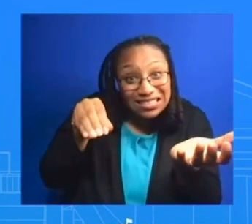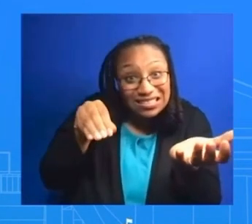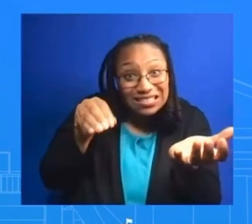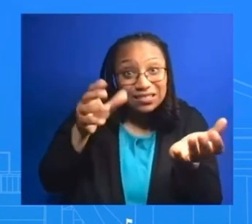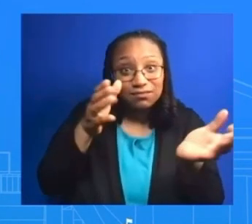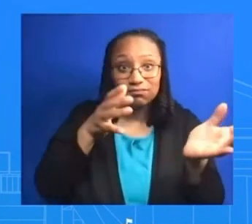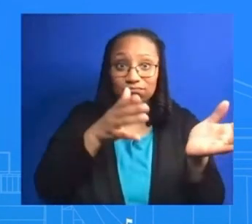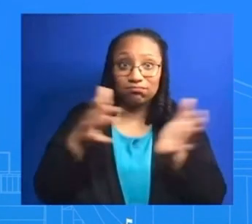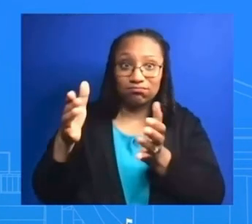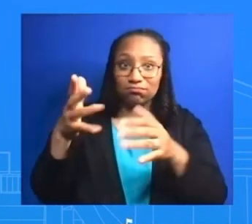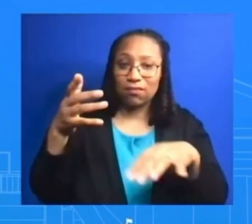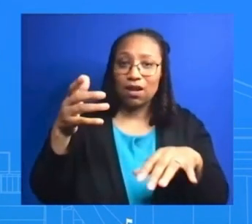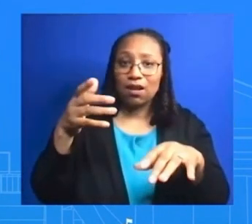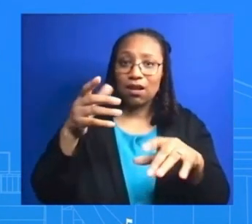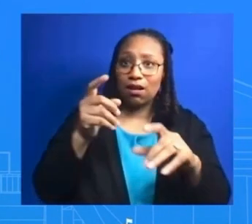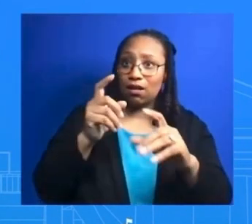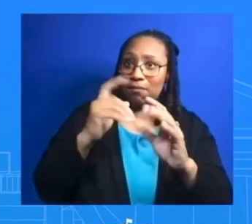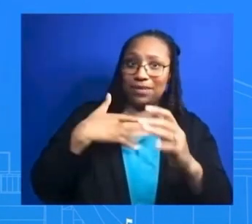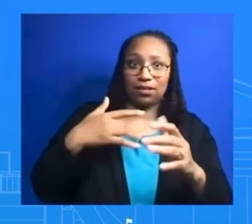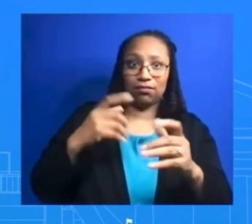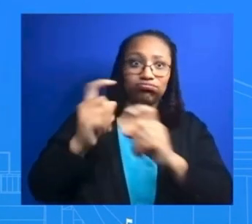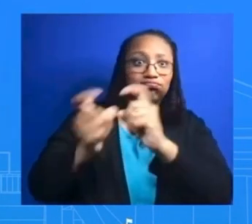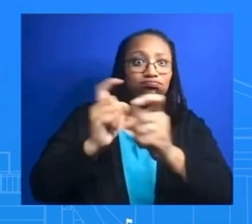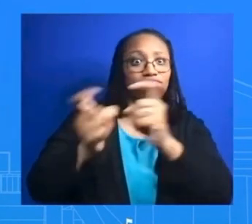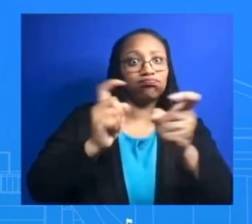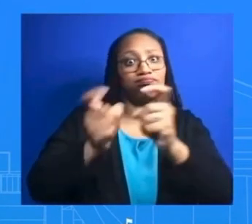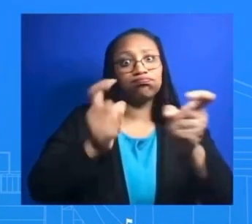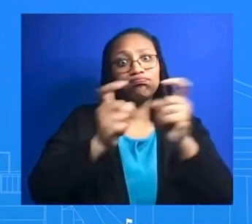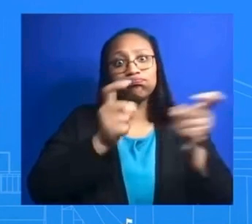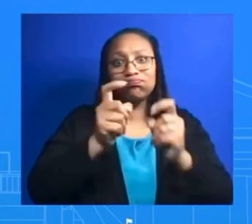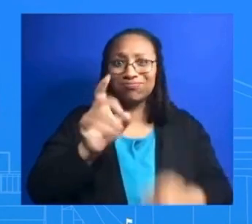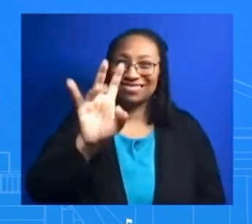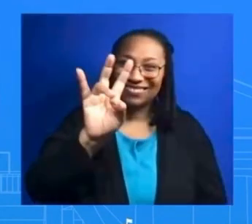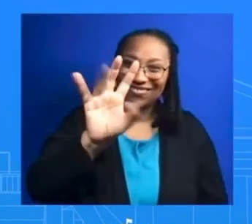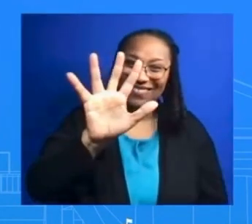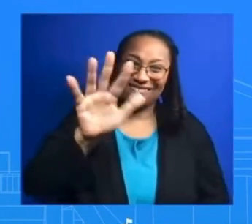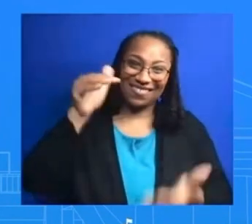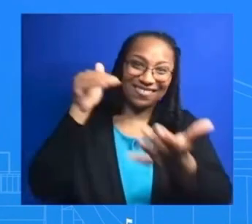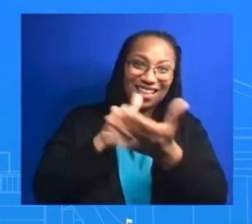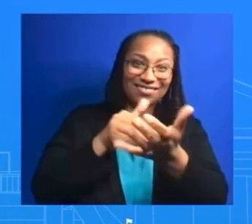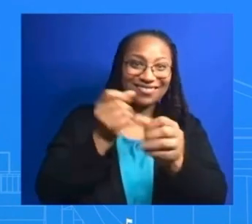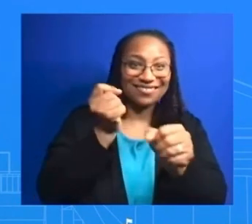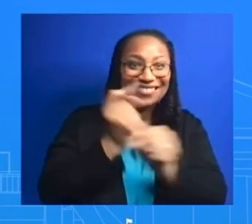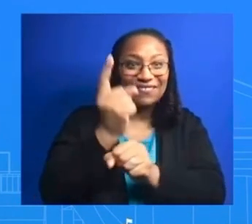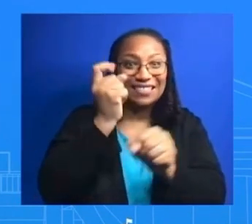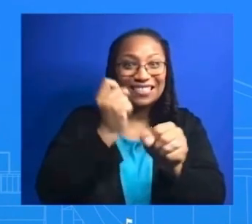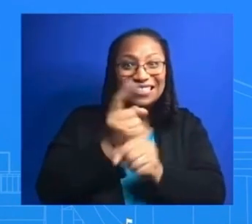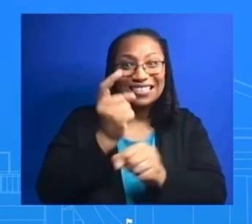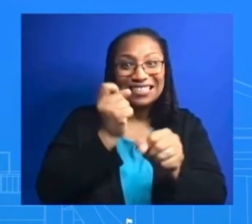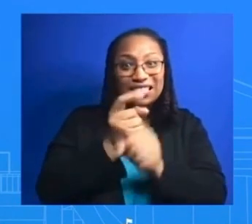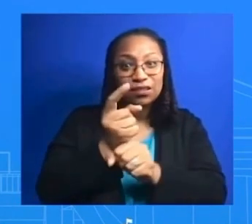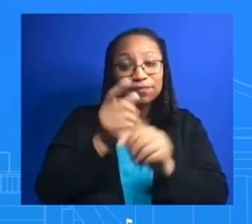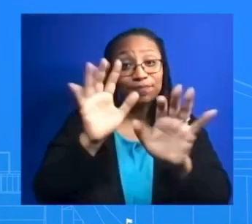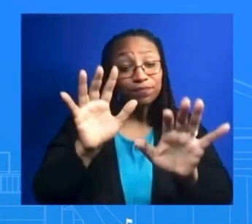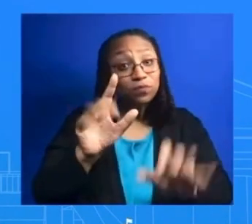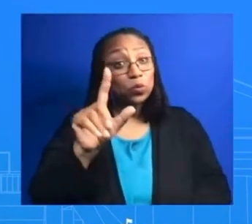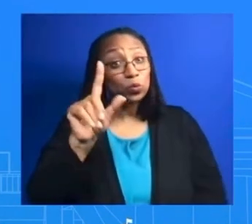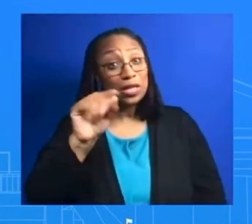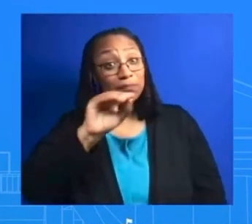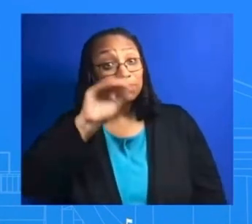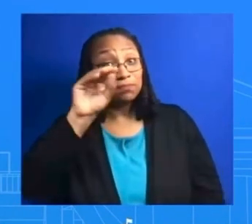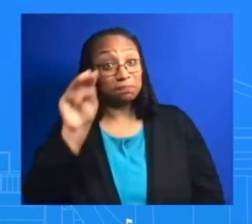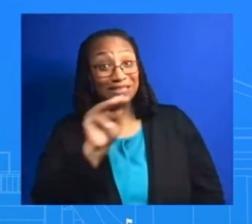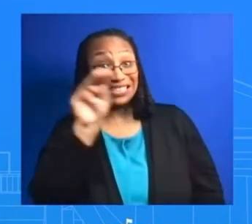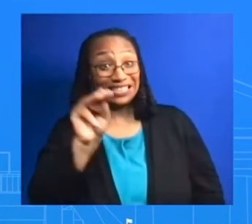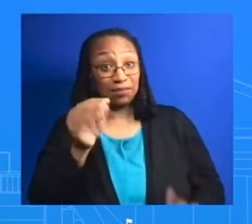see their debts drop to zero, with 20 million more seeing lower payments. This would mean fewer borrowers